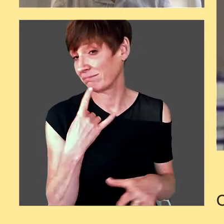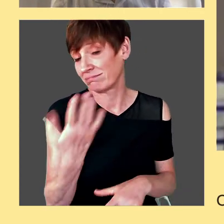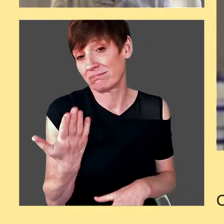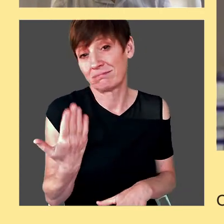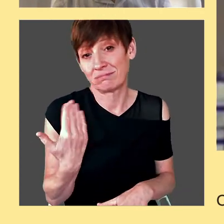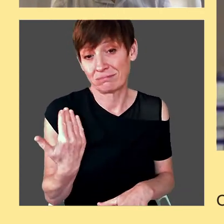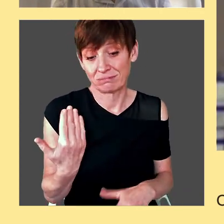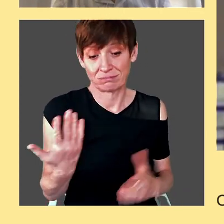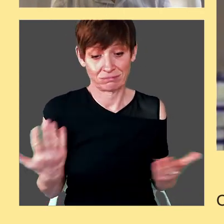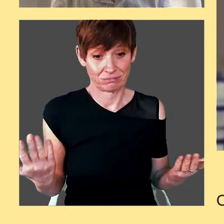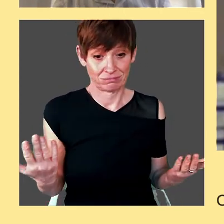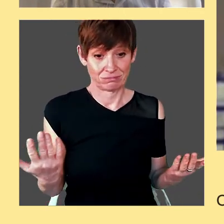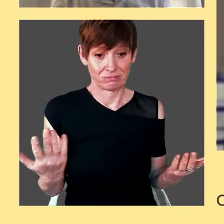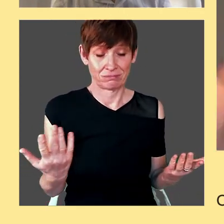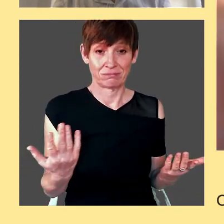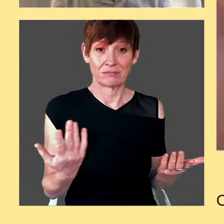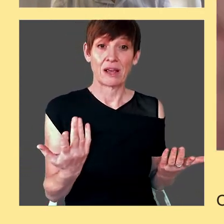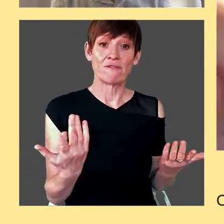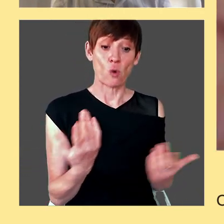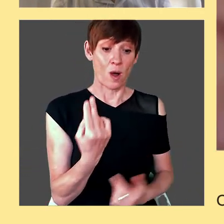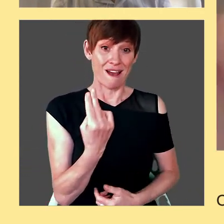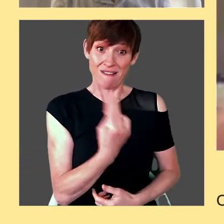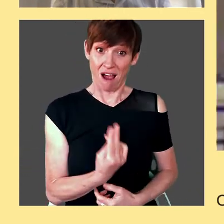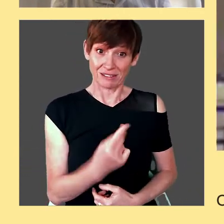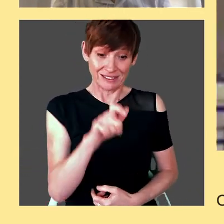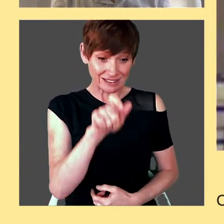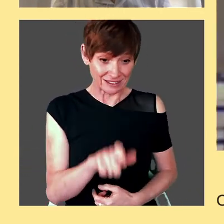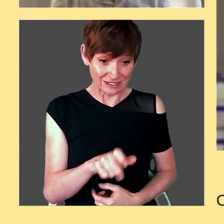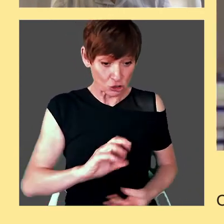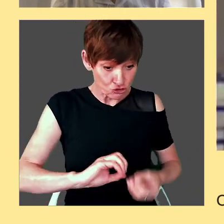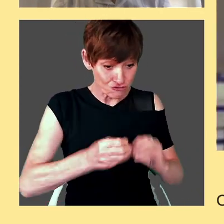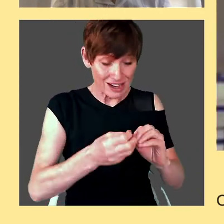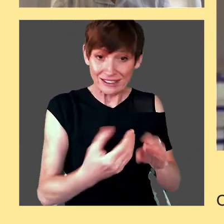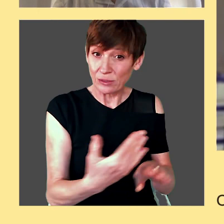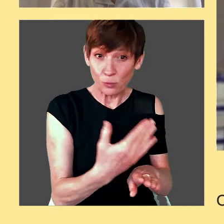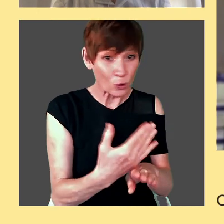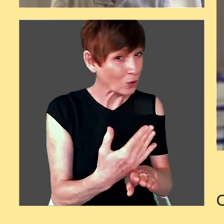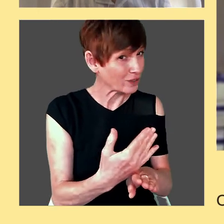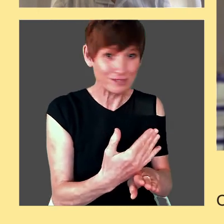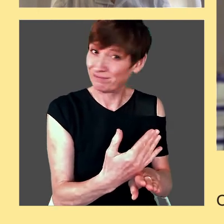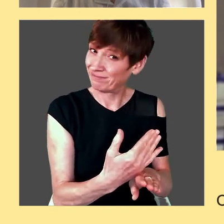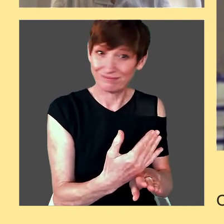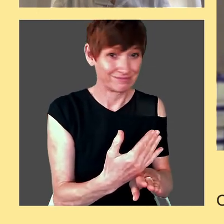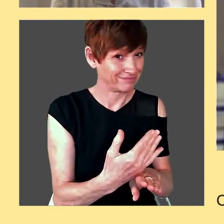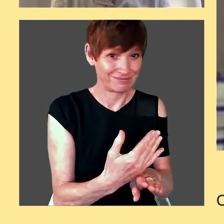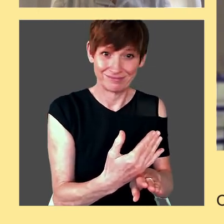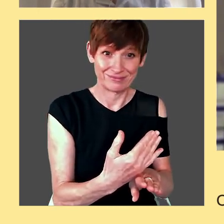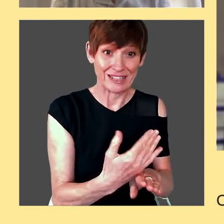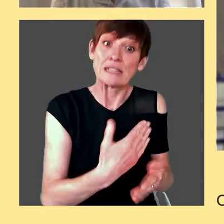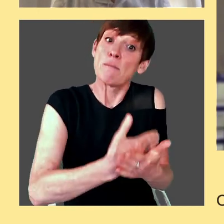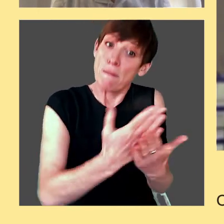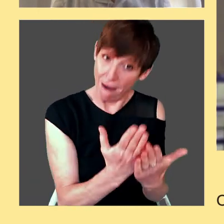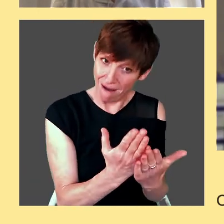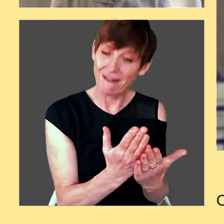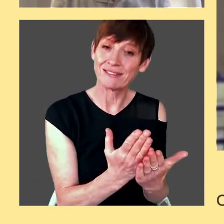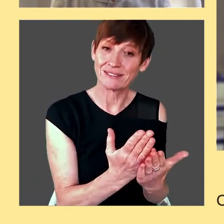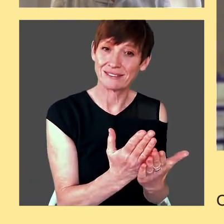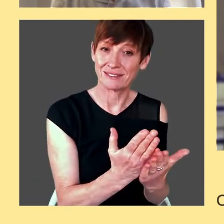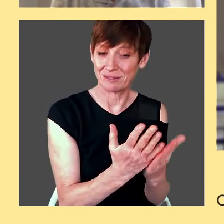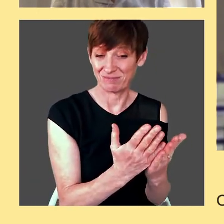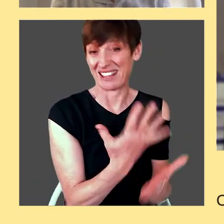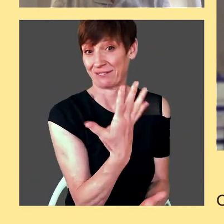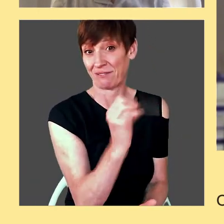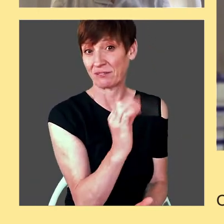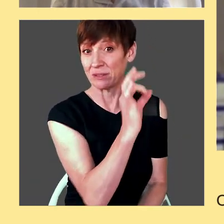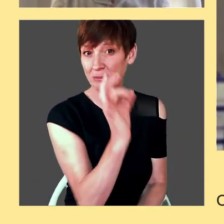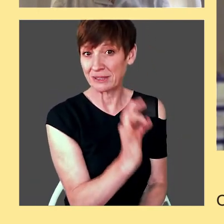an artist, just making a work is like a 50% of your thing you do. Mm-hmm. Other 50% comes